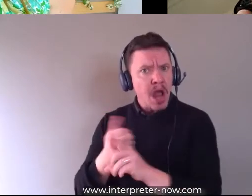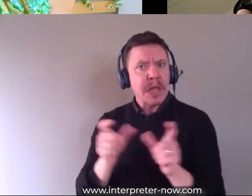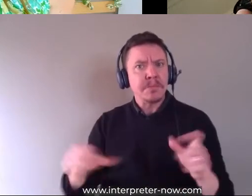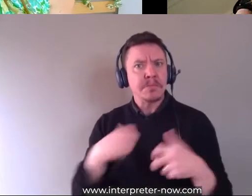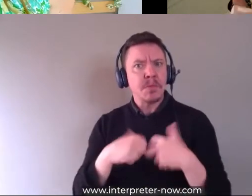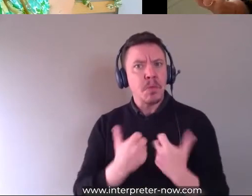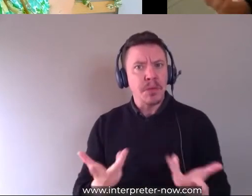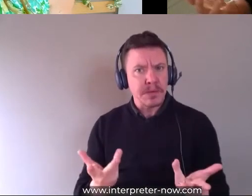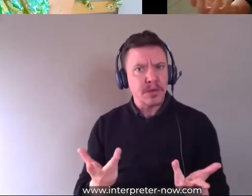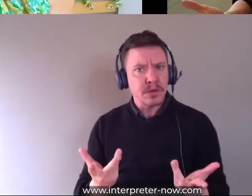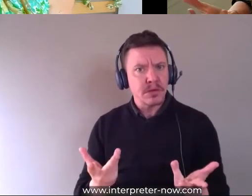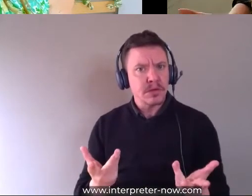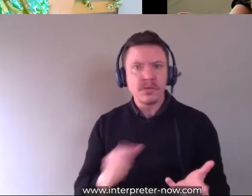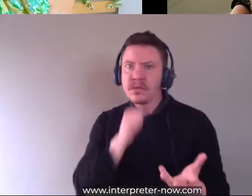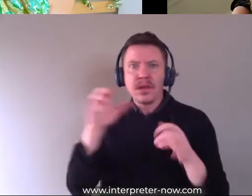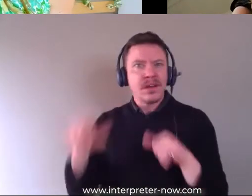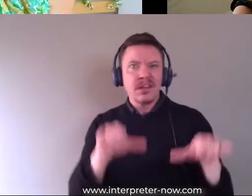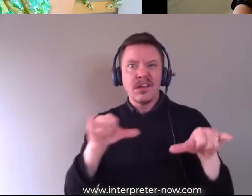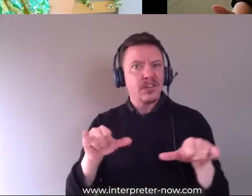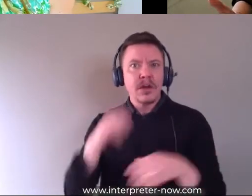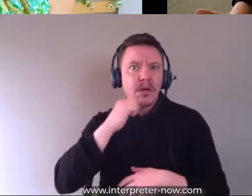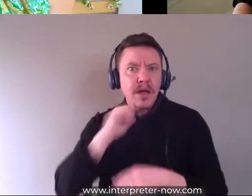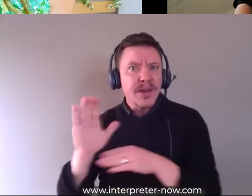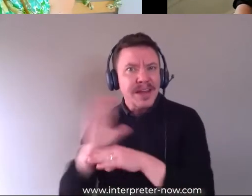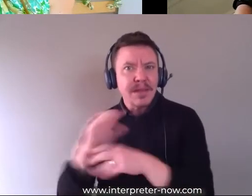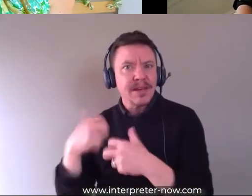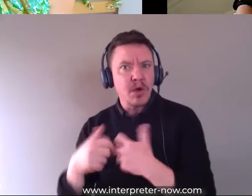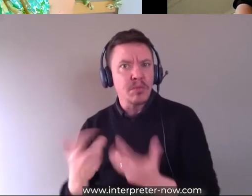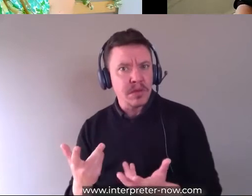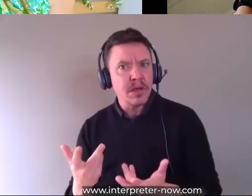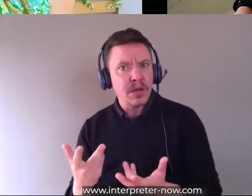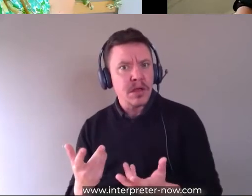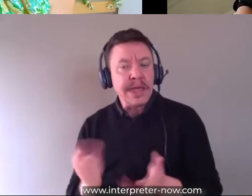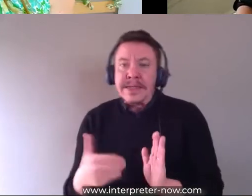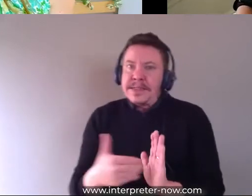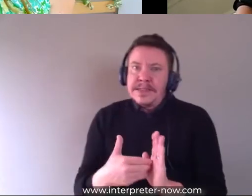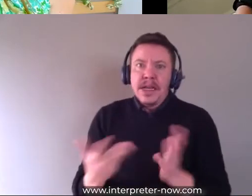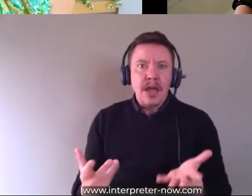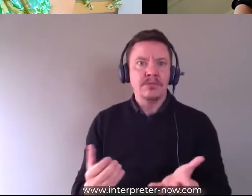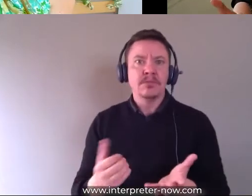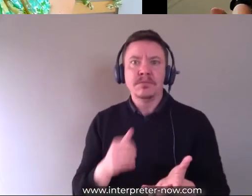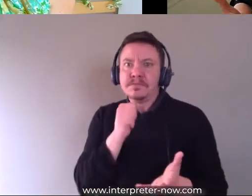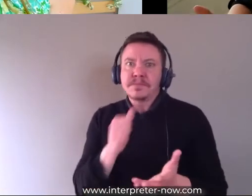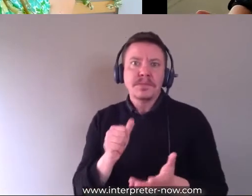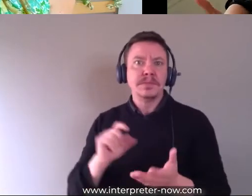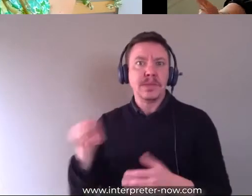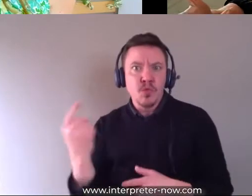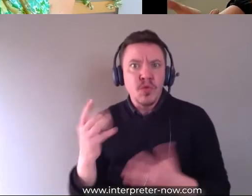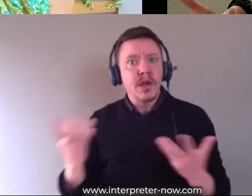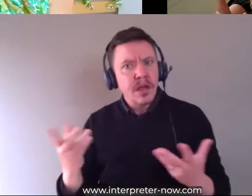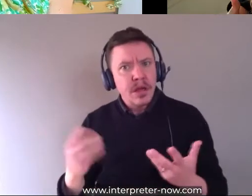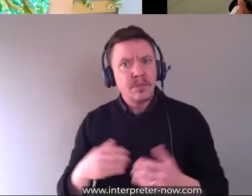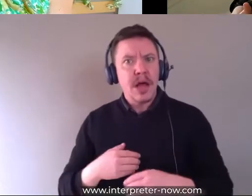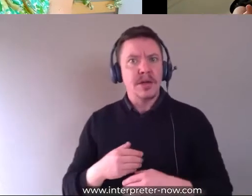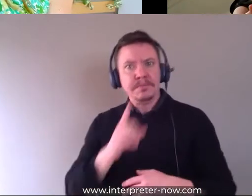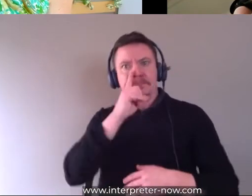problems. They weren't generic business problems that, you know, and again, this might sound not very kind, but that an Ivy League